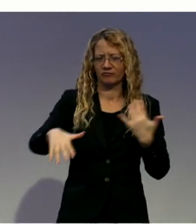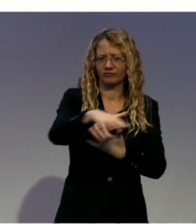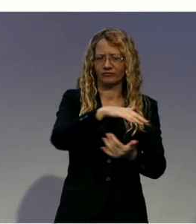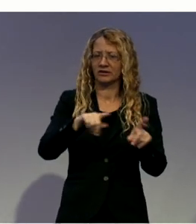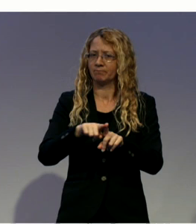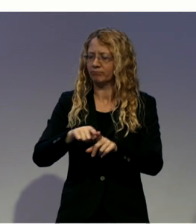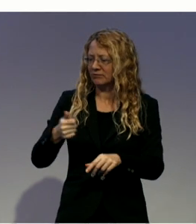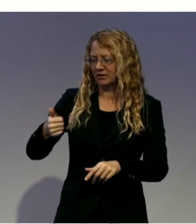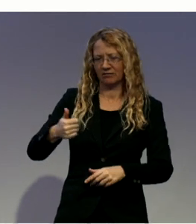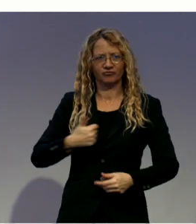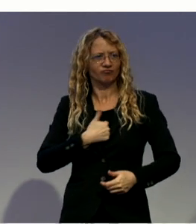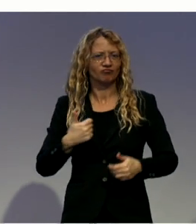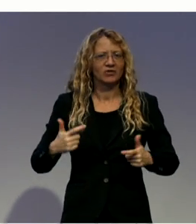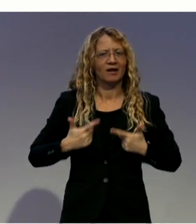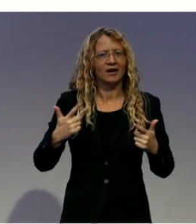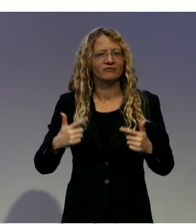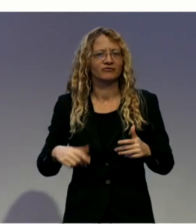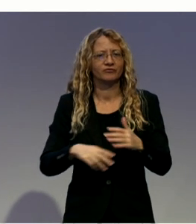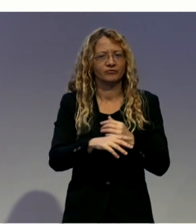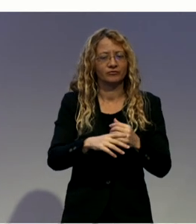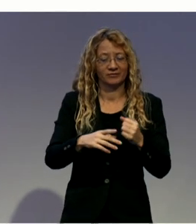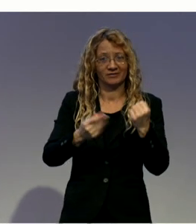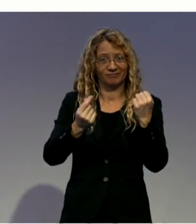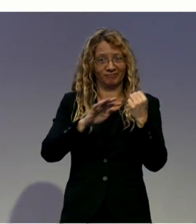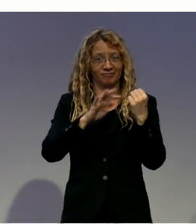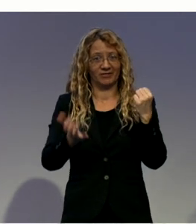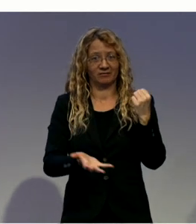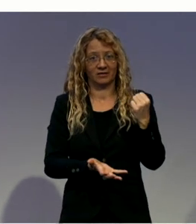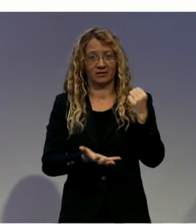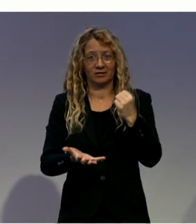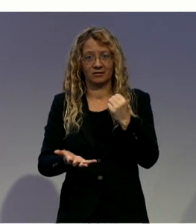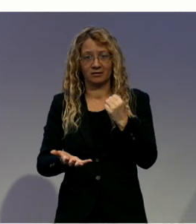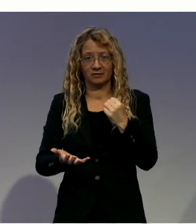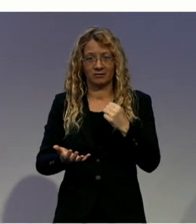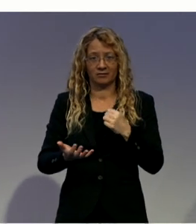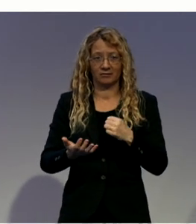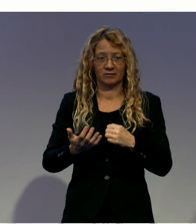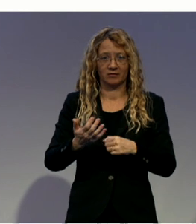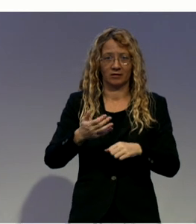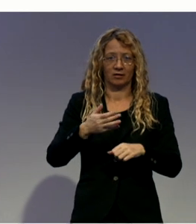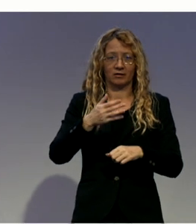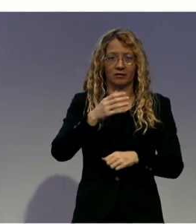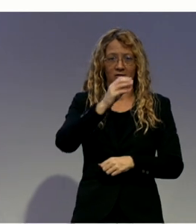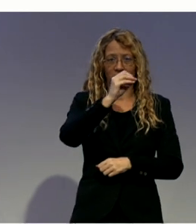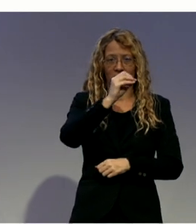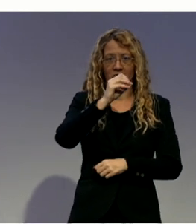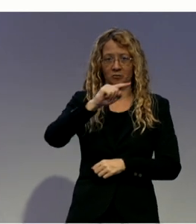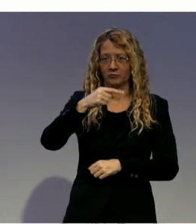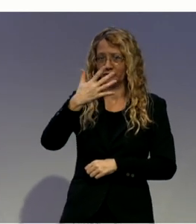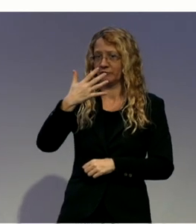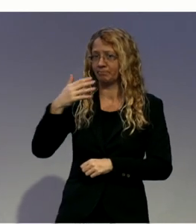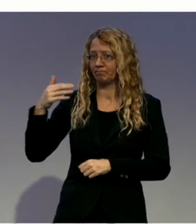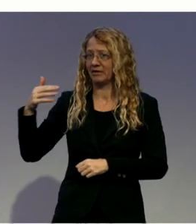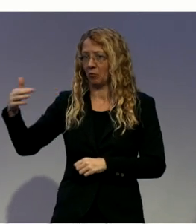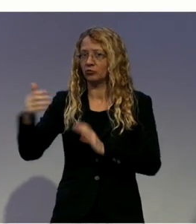$1.5 million. We started with a budget of $10,000. The budget was given through a dinner, fundraising dinner. We